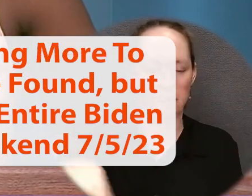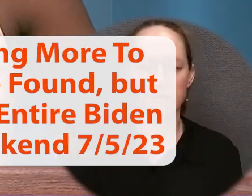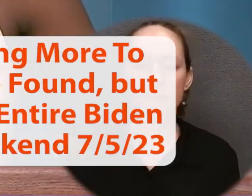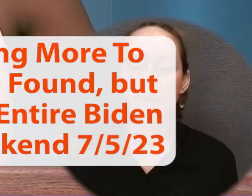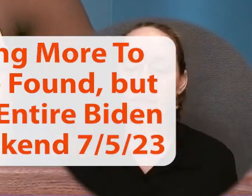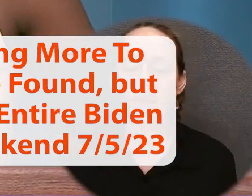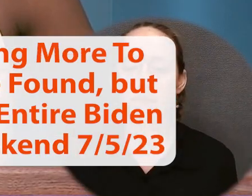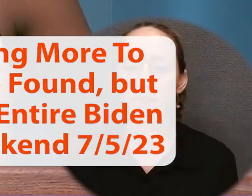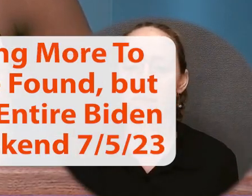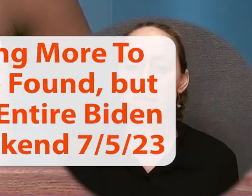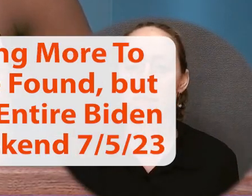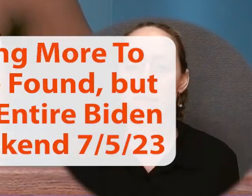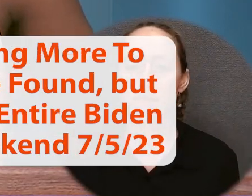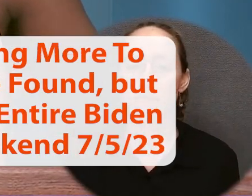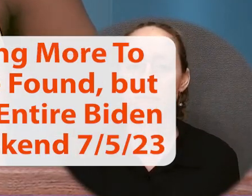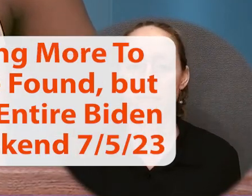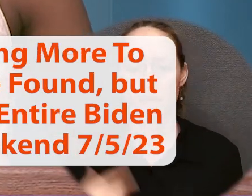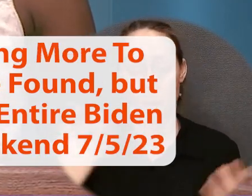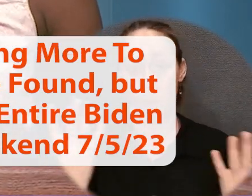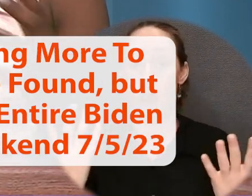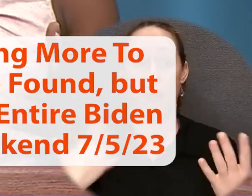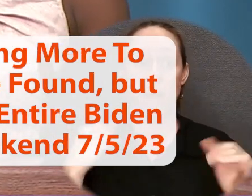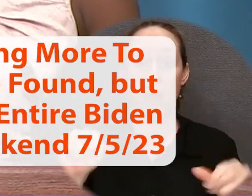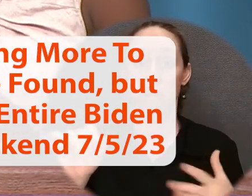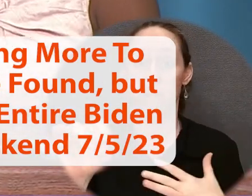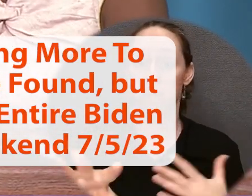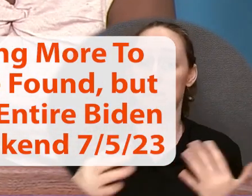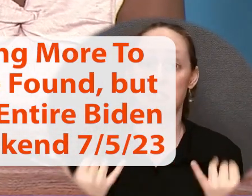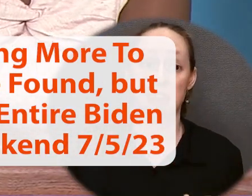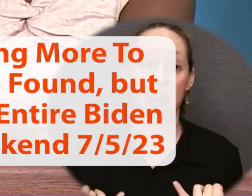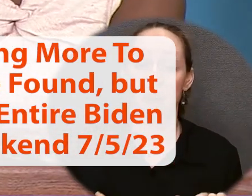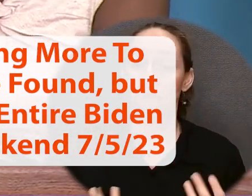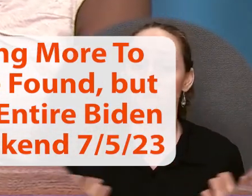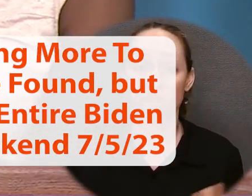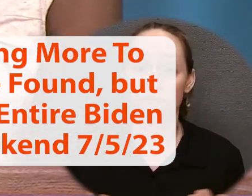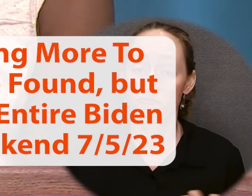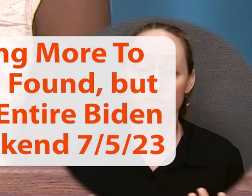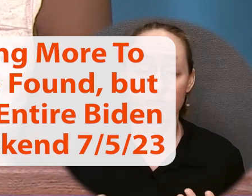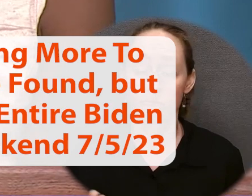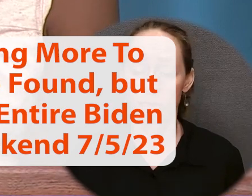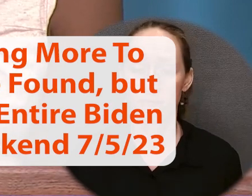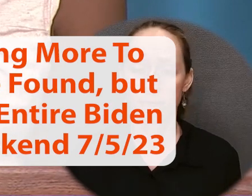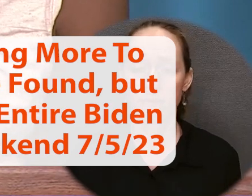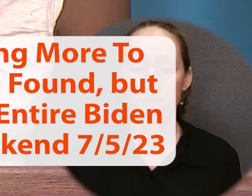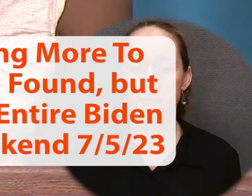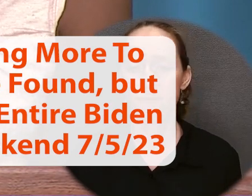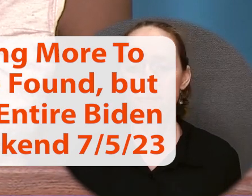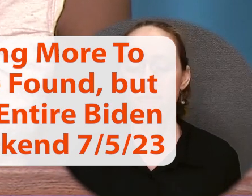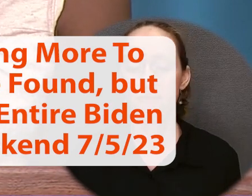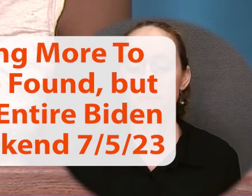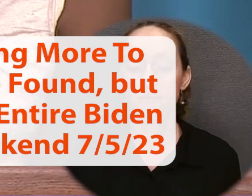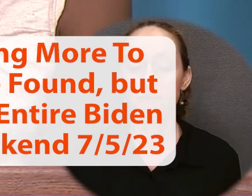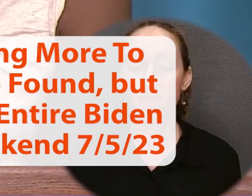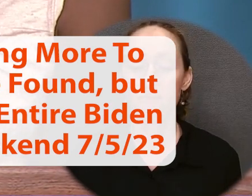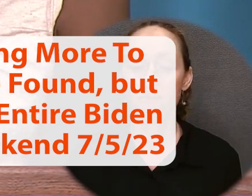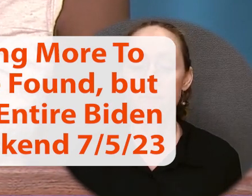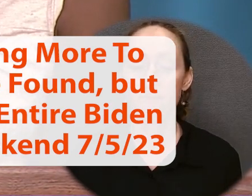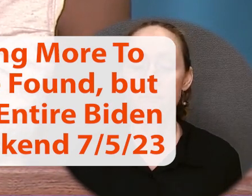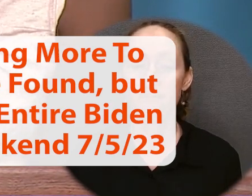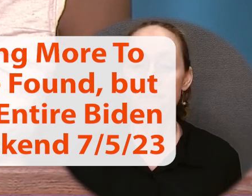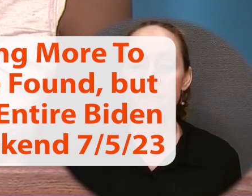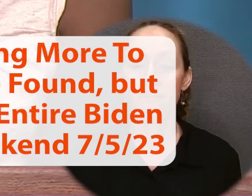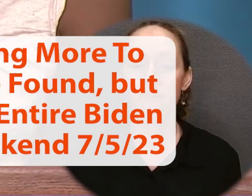time the Secret Service on all of this. But one thing that I can share that I'll share a little bit more information. As you know,